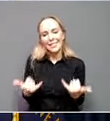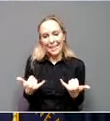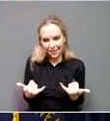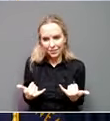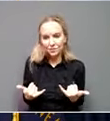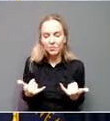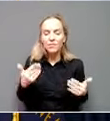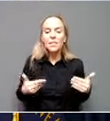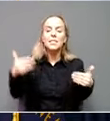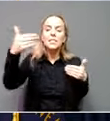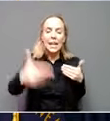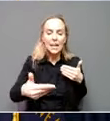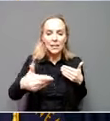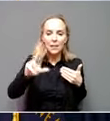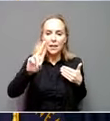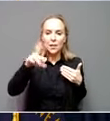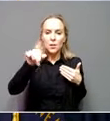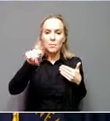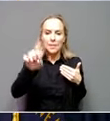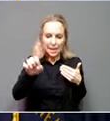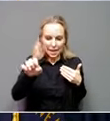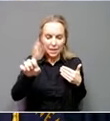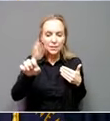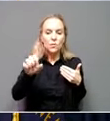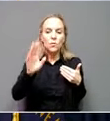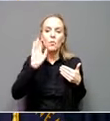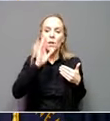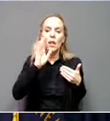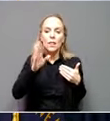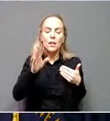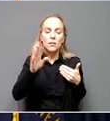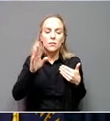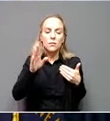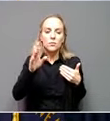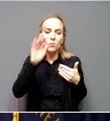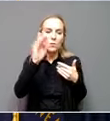next update is going to be